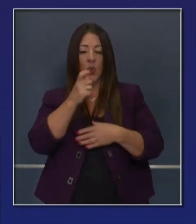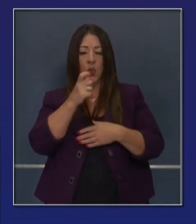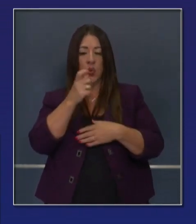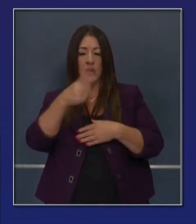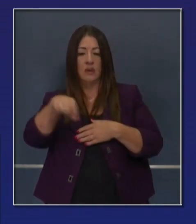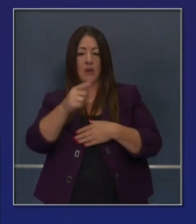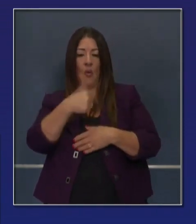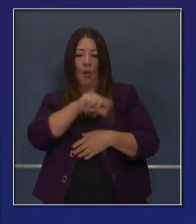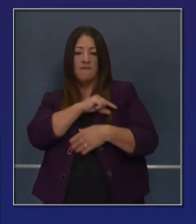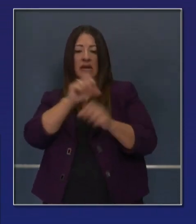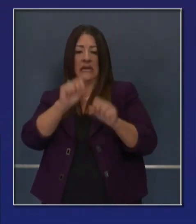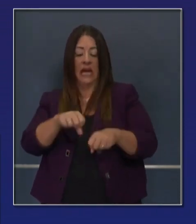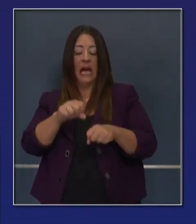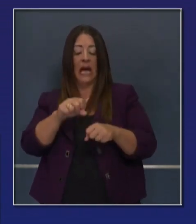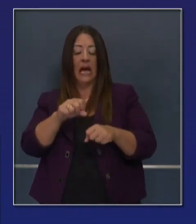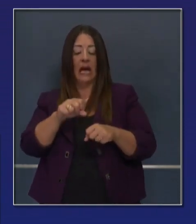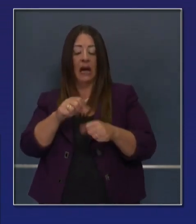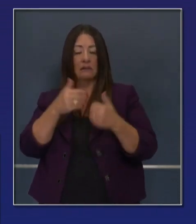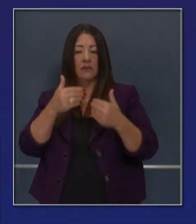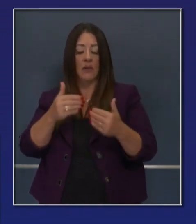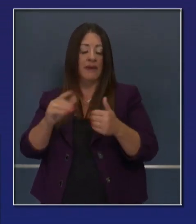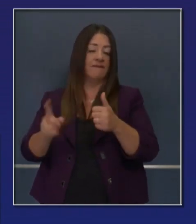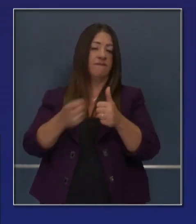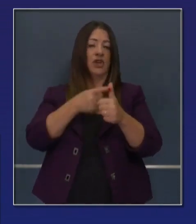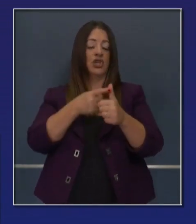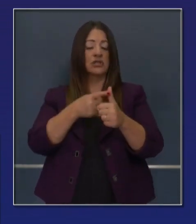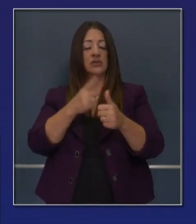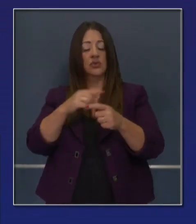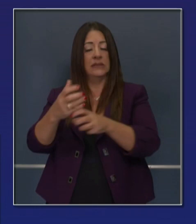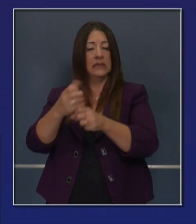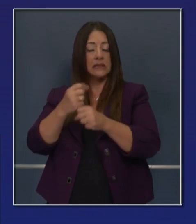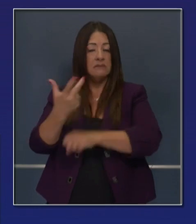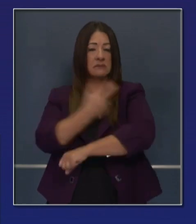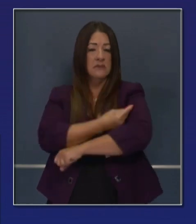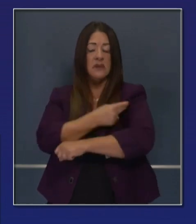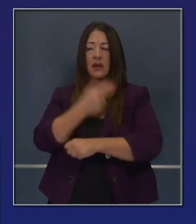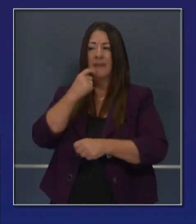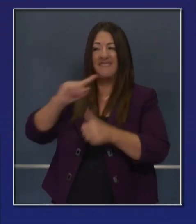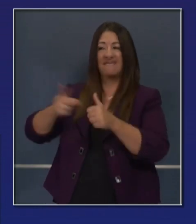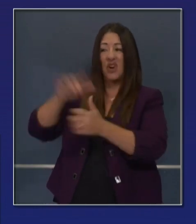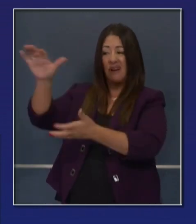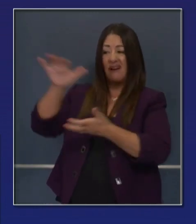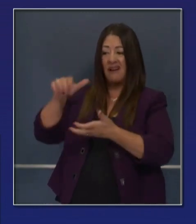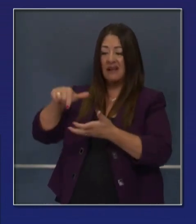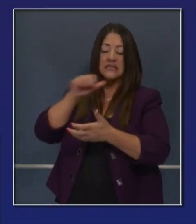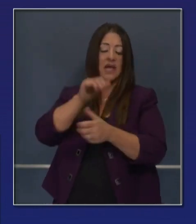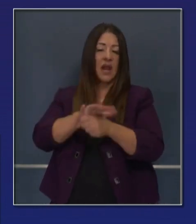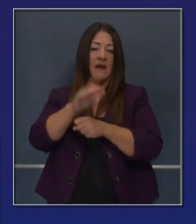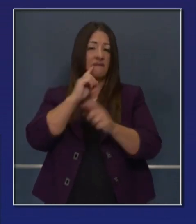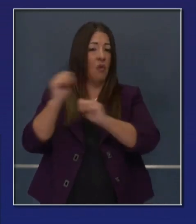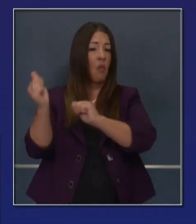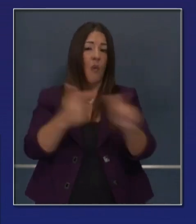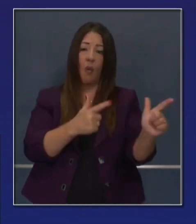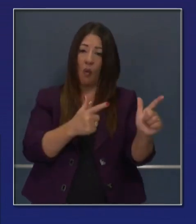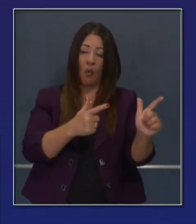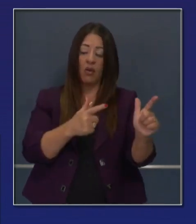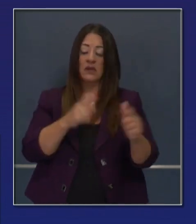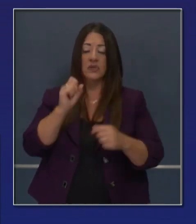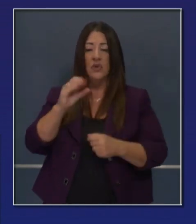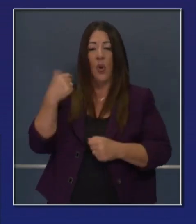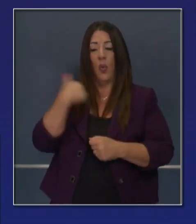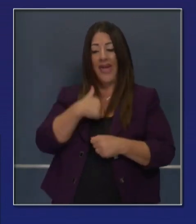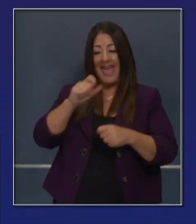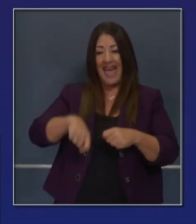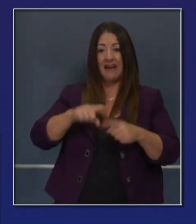And then later, as we get more vaccine, but then not enough for everyone, how do we roll it out? And how do we have these